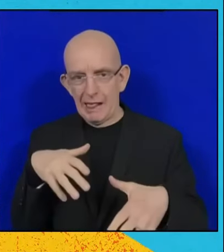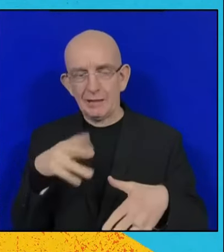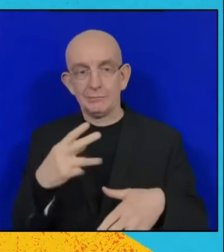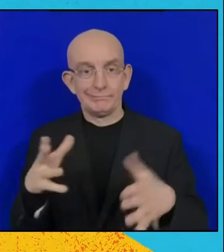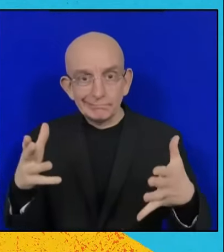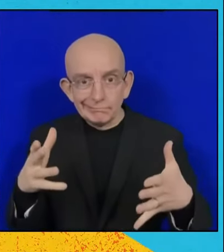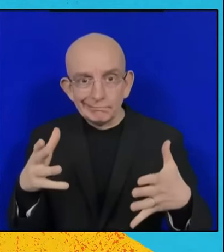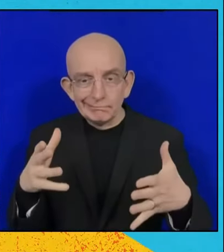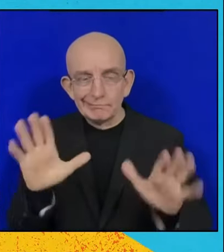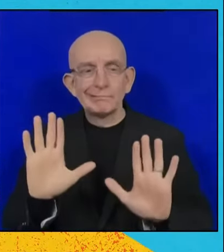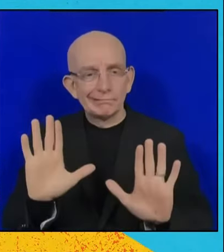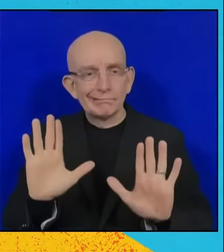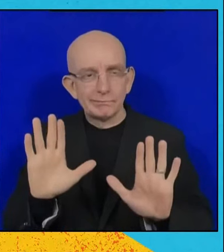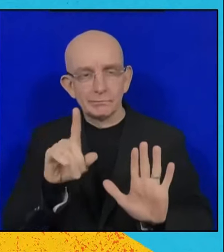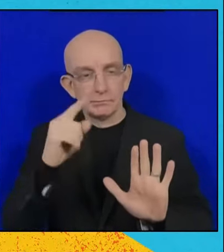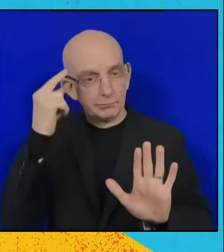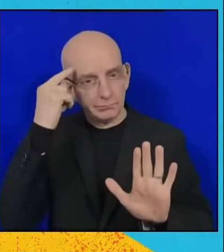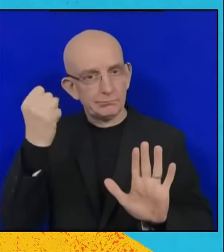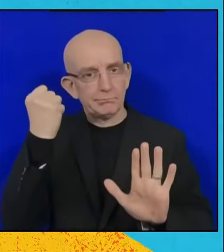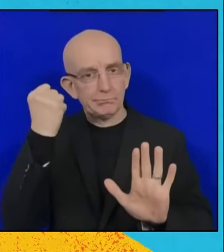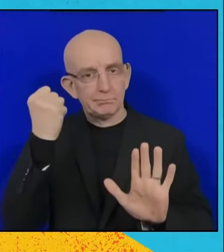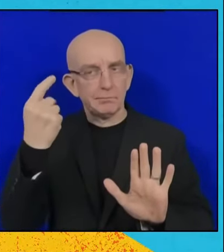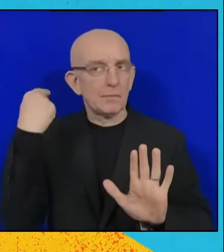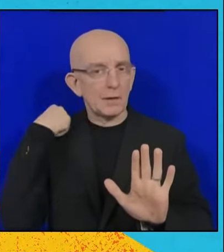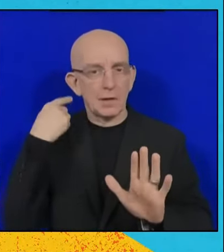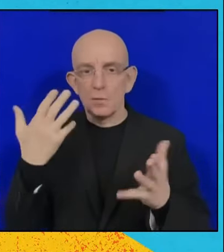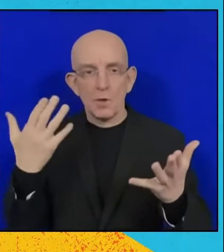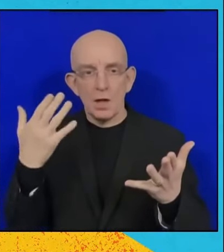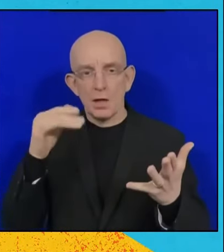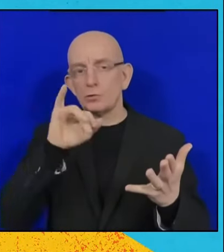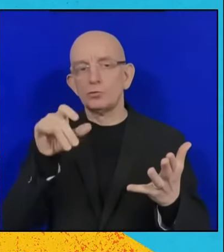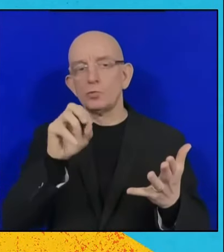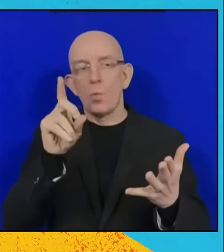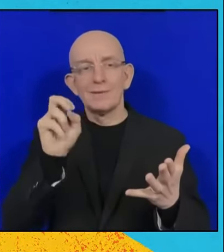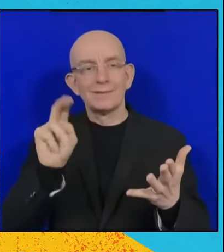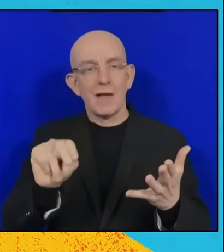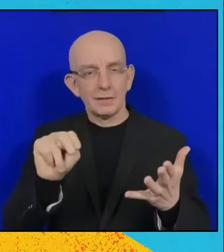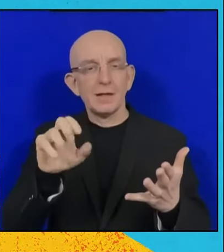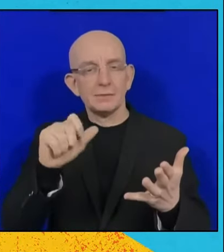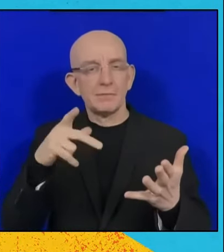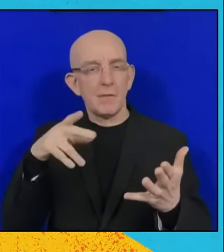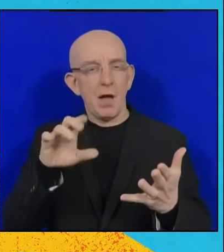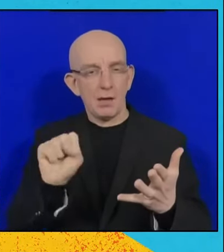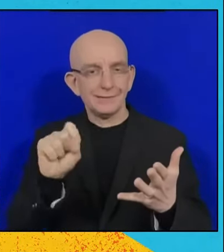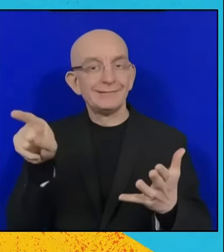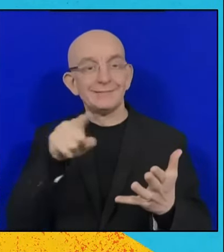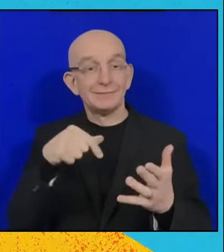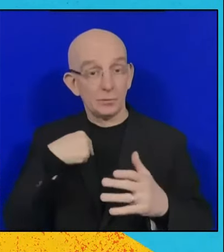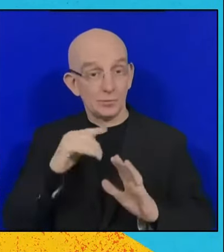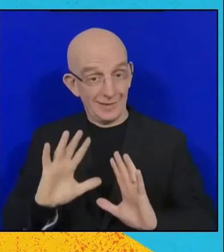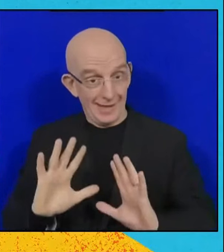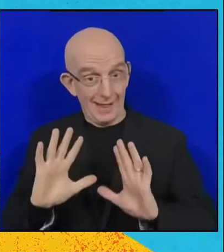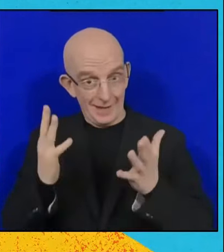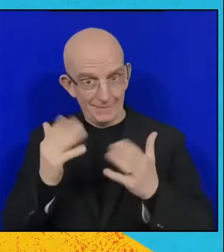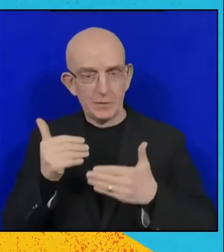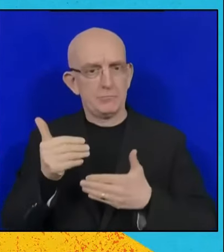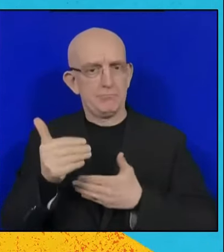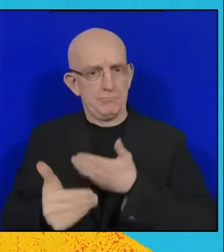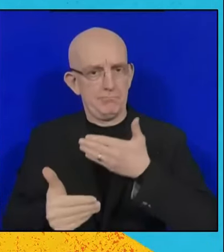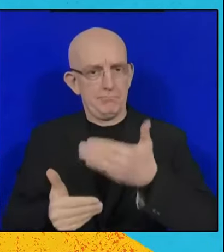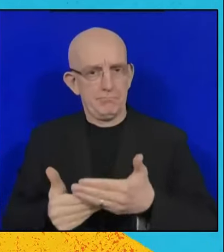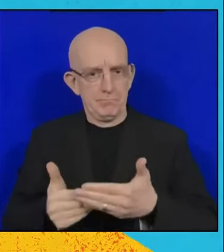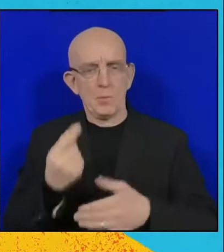and we learn to take one step at a time. I thank you and welcome on board.